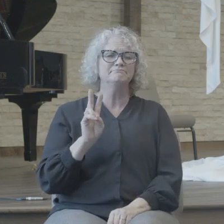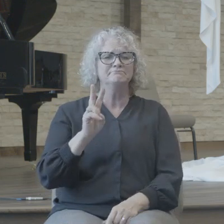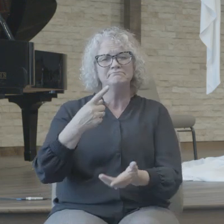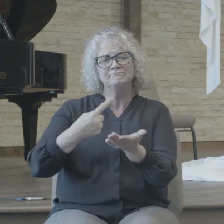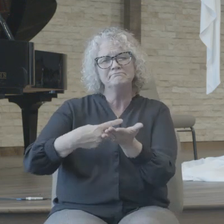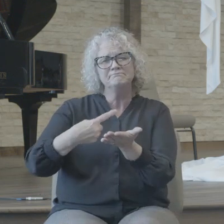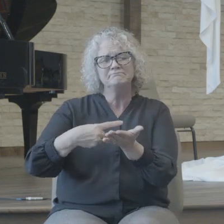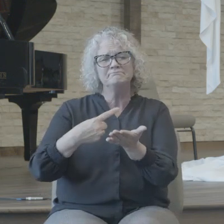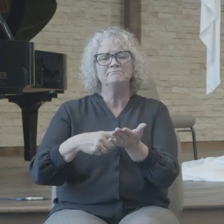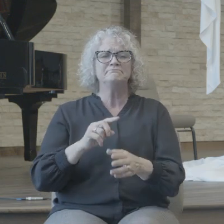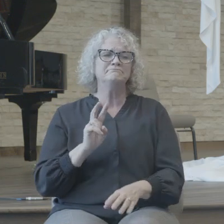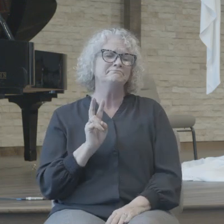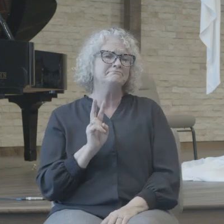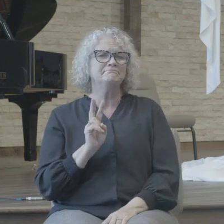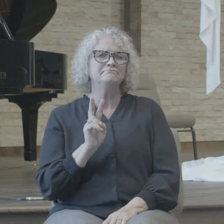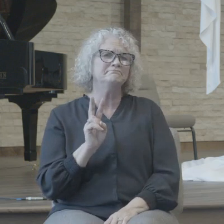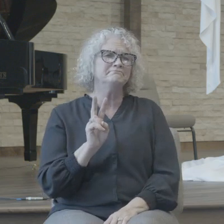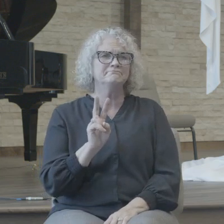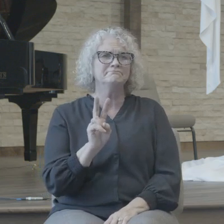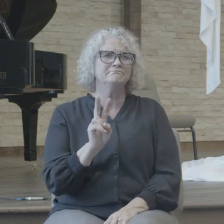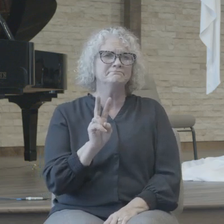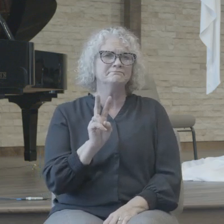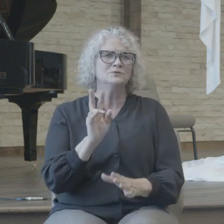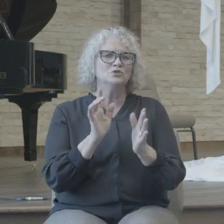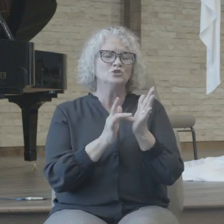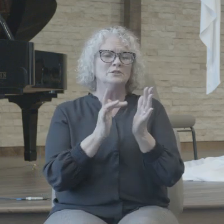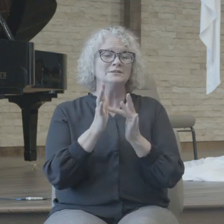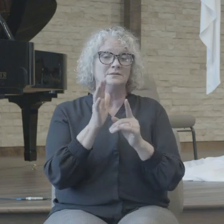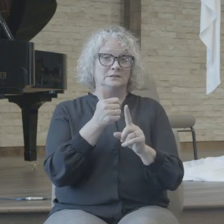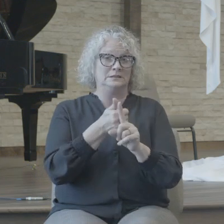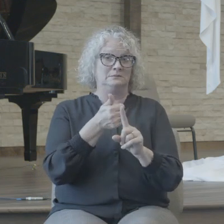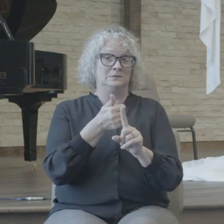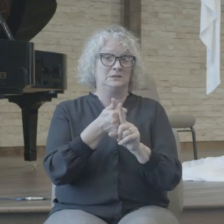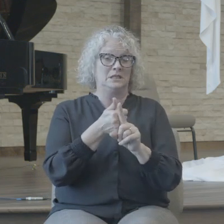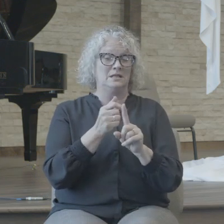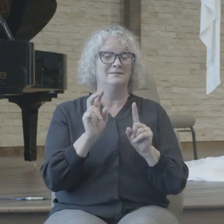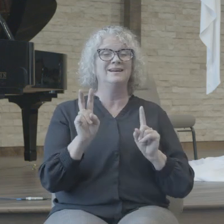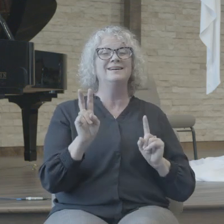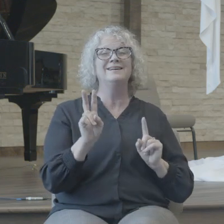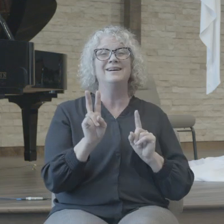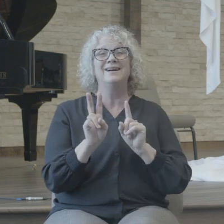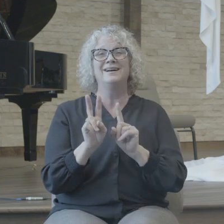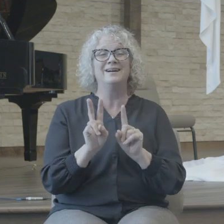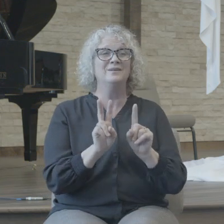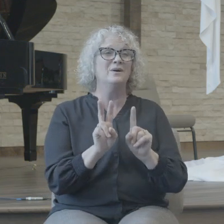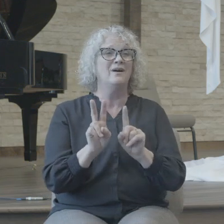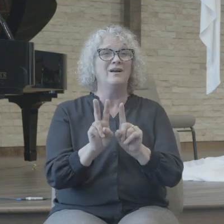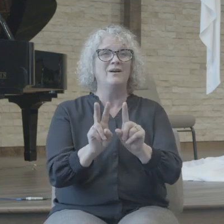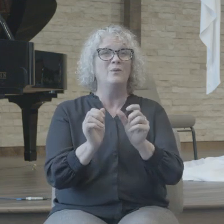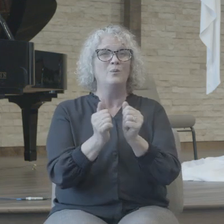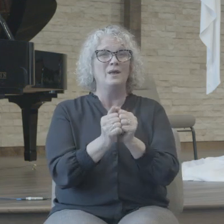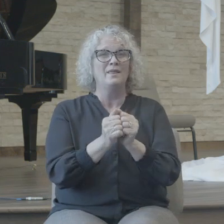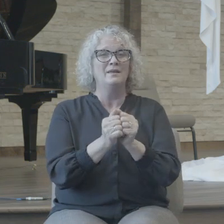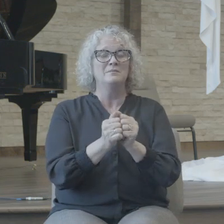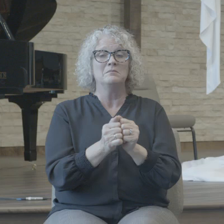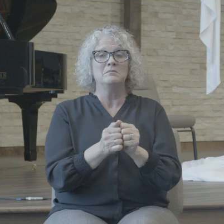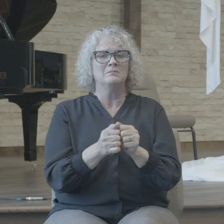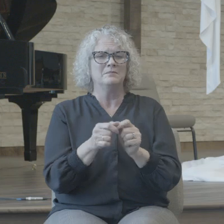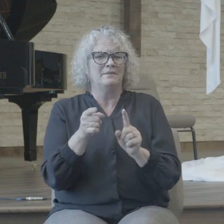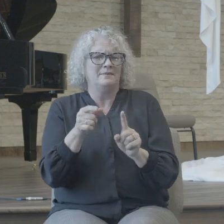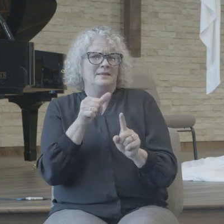discussed these things with each other, Jesus himself came up and walked along with them, but they were kept